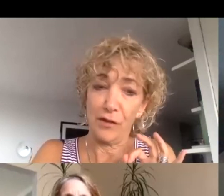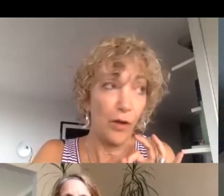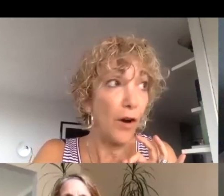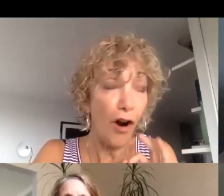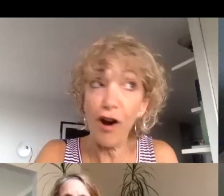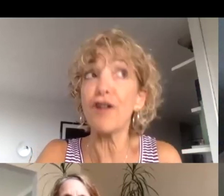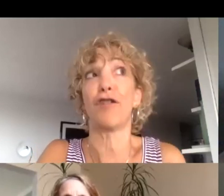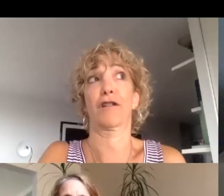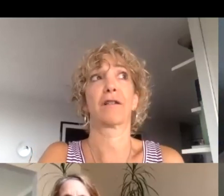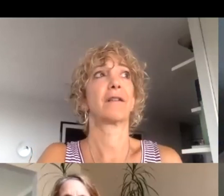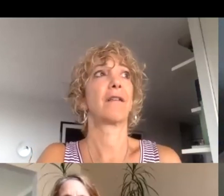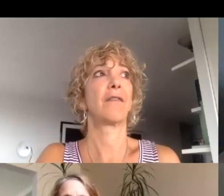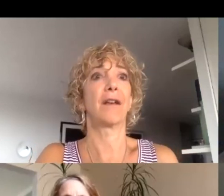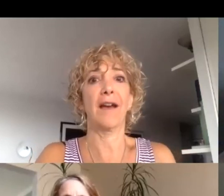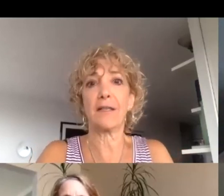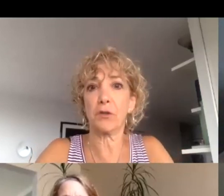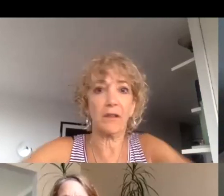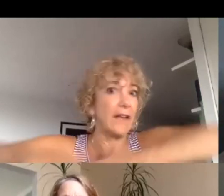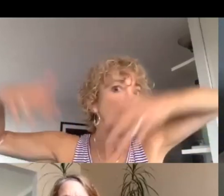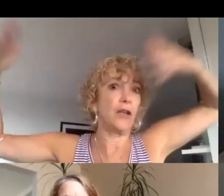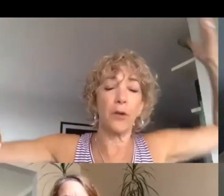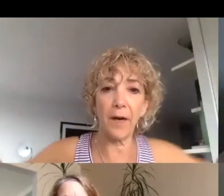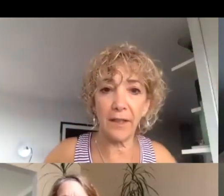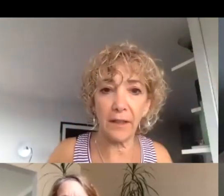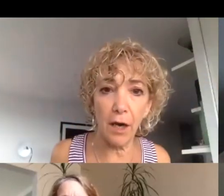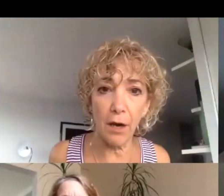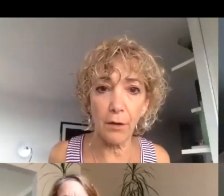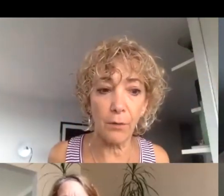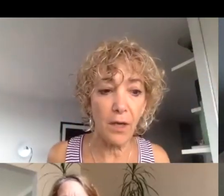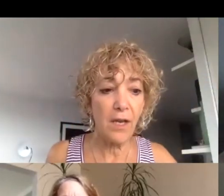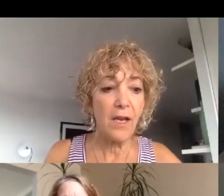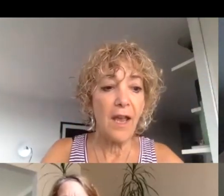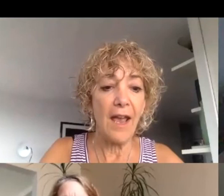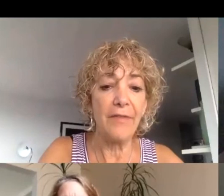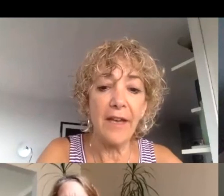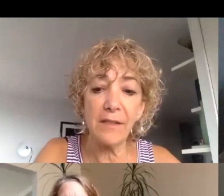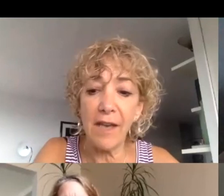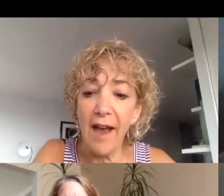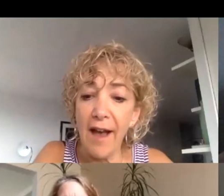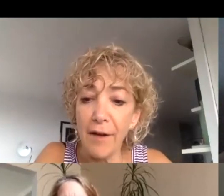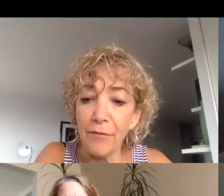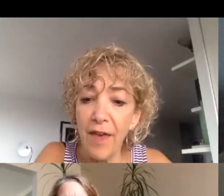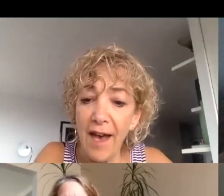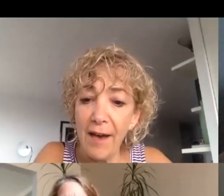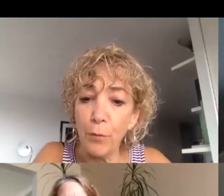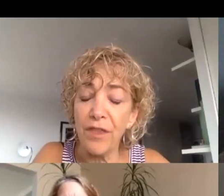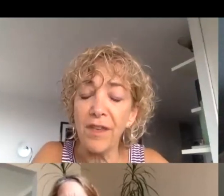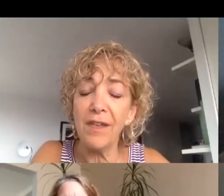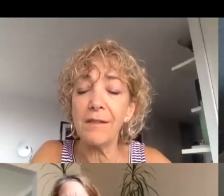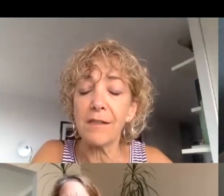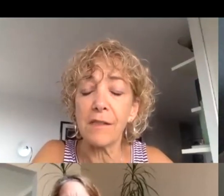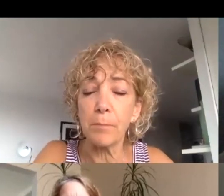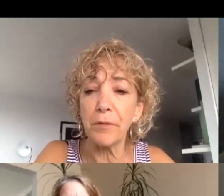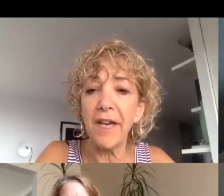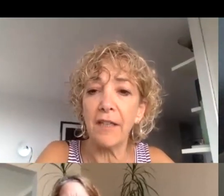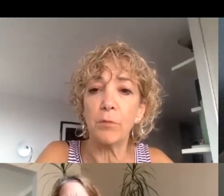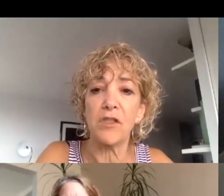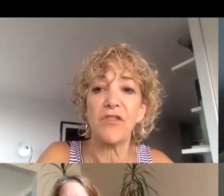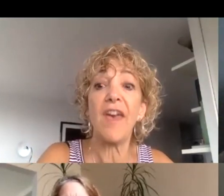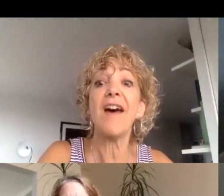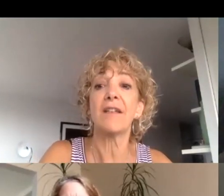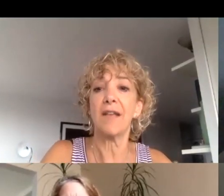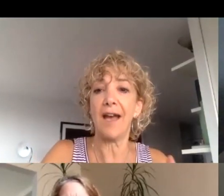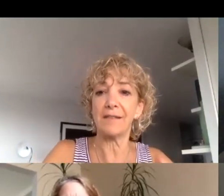harder than actually letting your body go. And then to have that within displayed, which then has